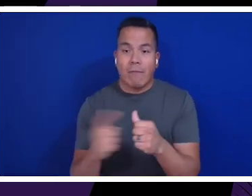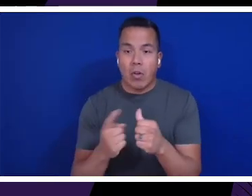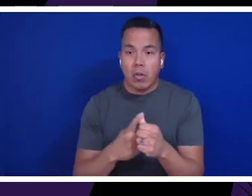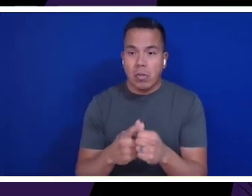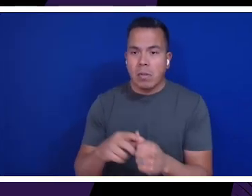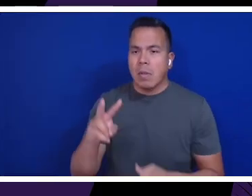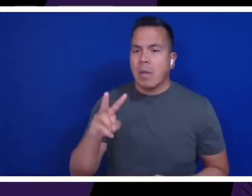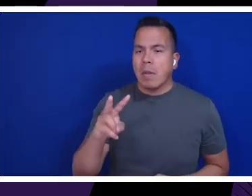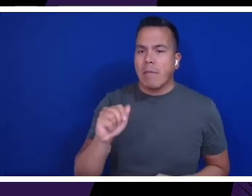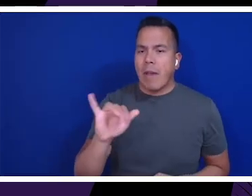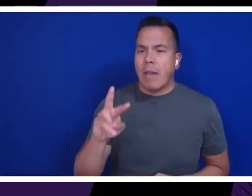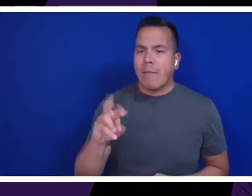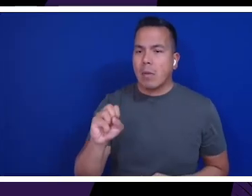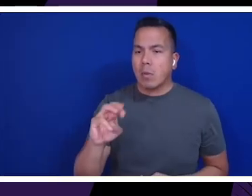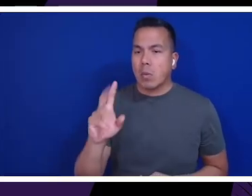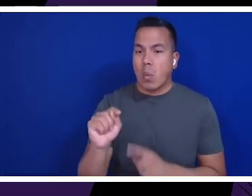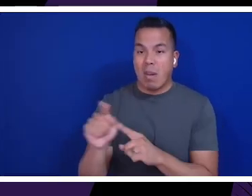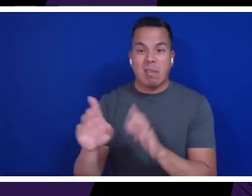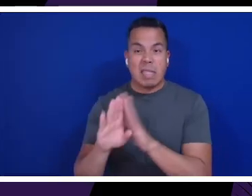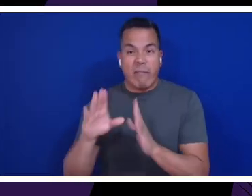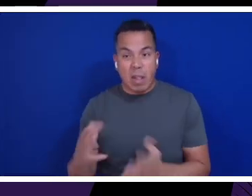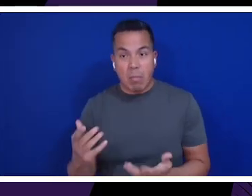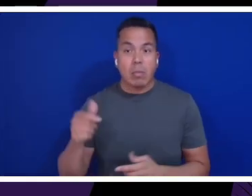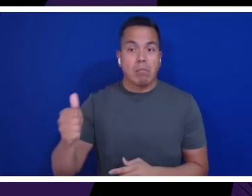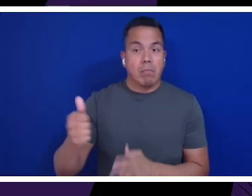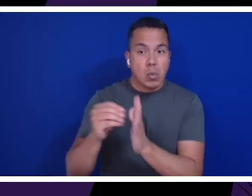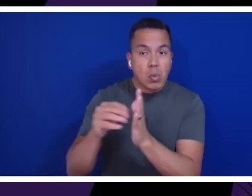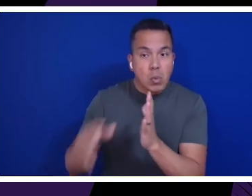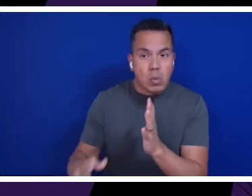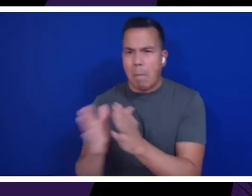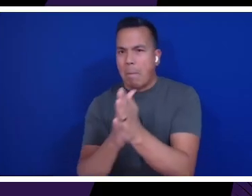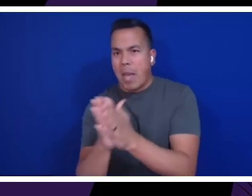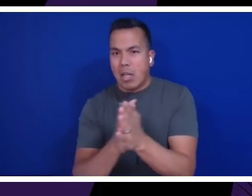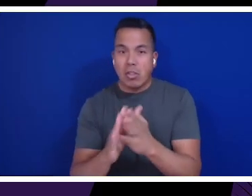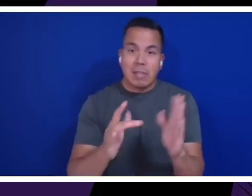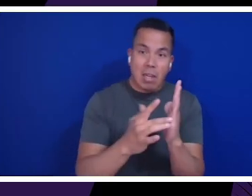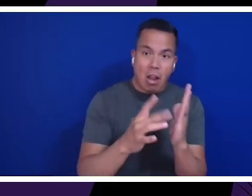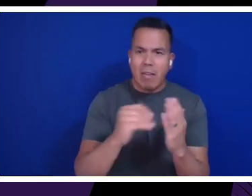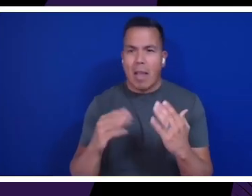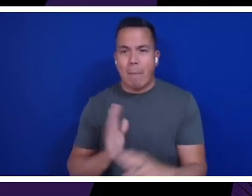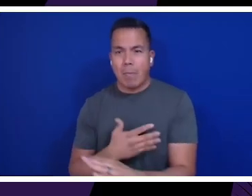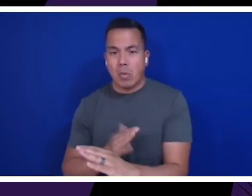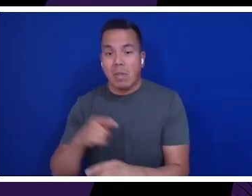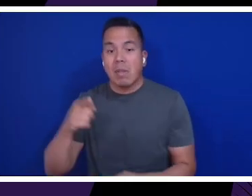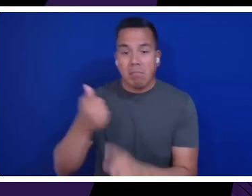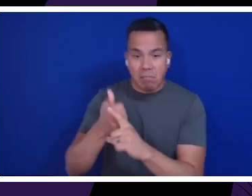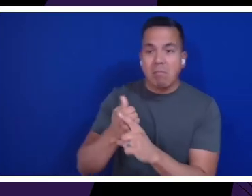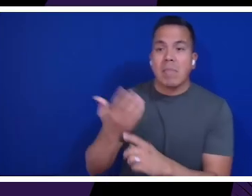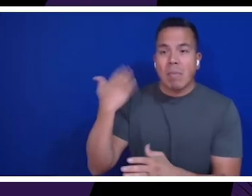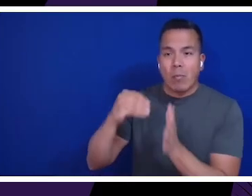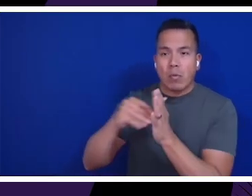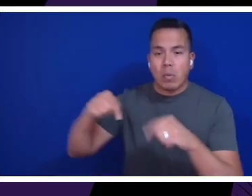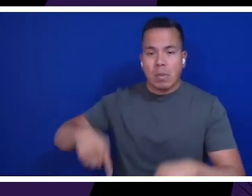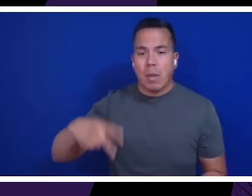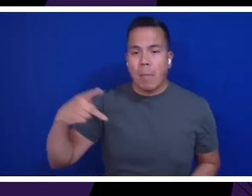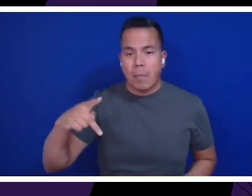a developer and student passionate about technology and music. He is a P5.js steward and is pursuing a bachelor's